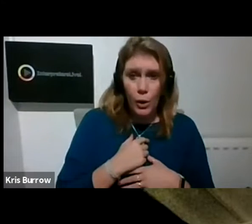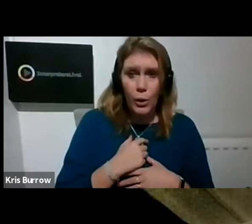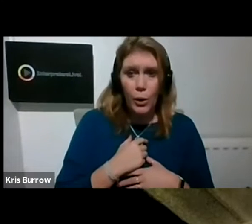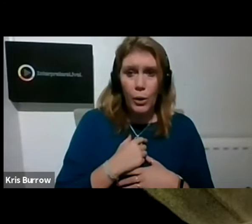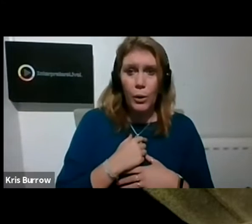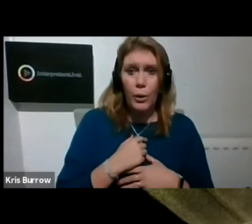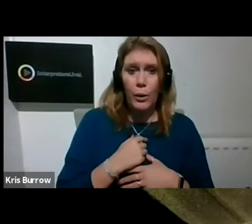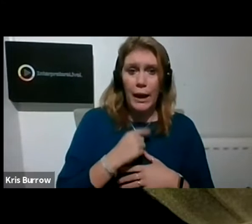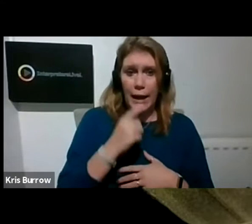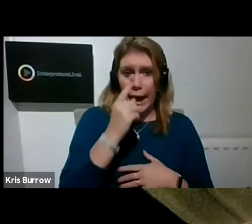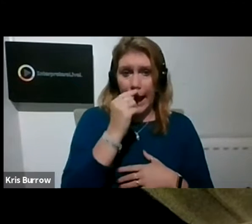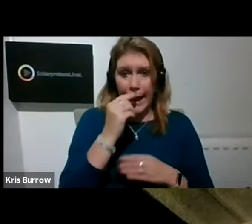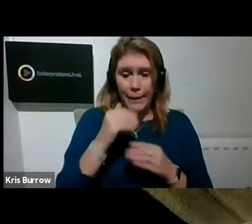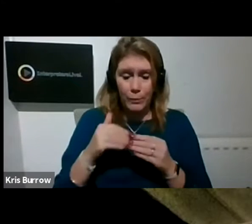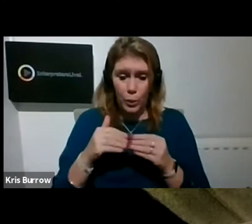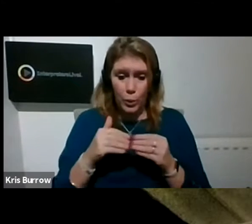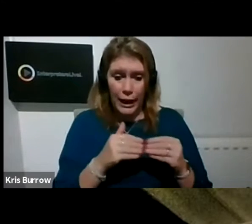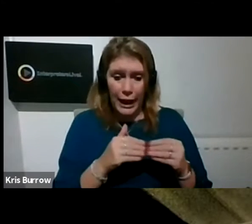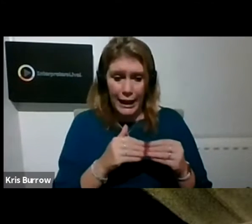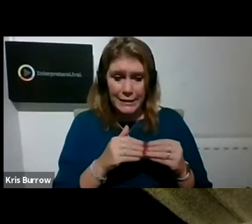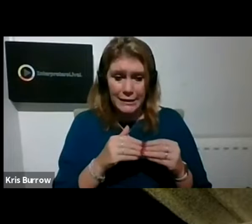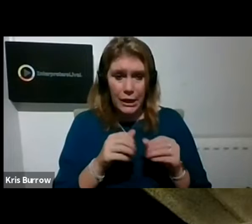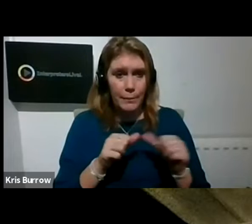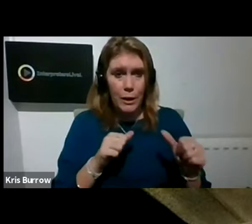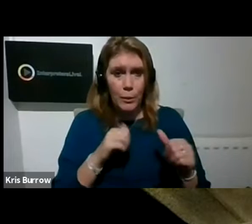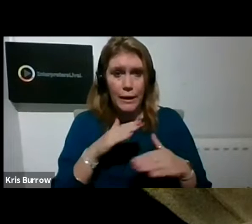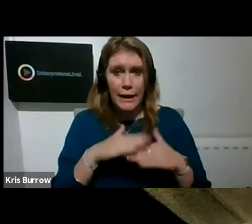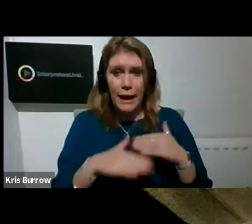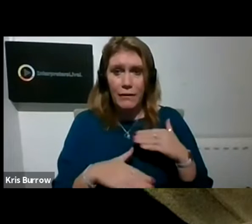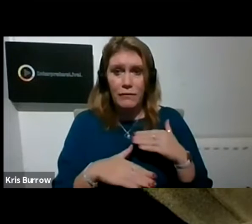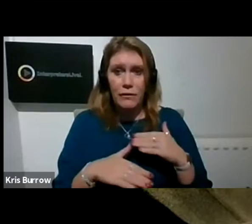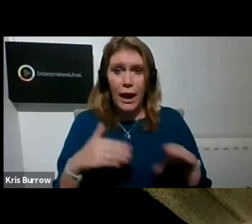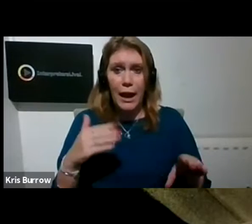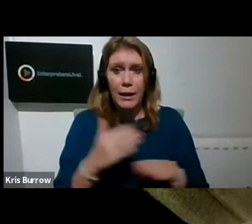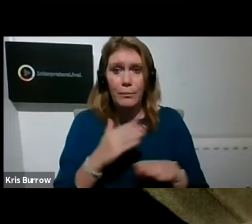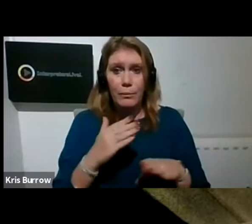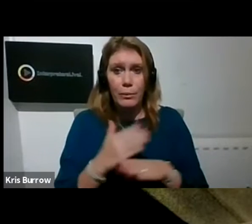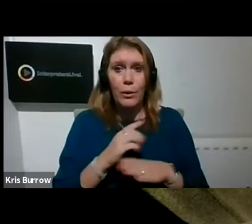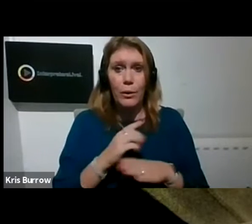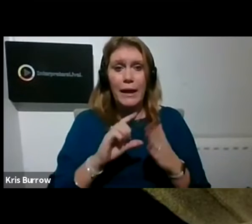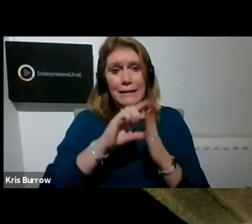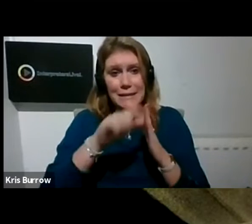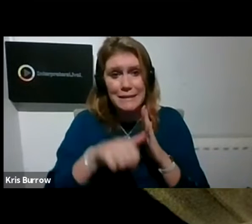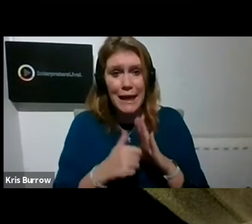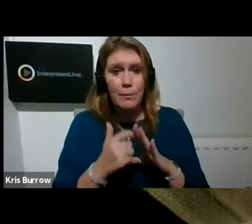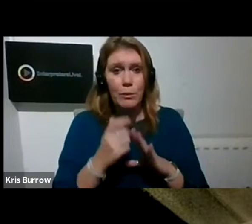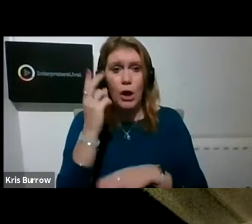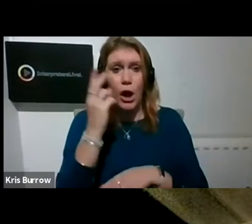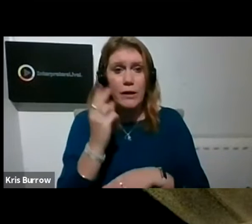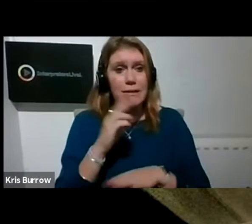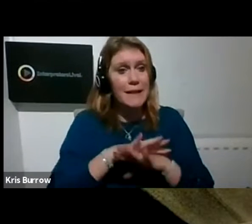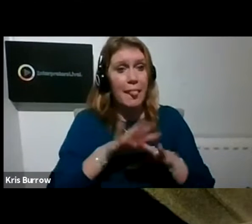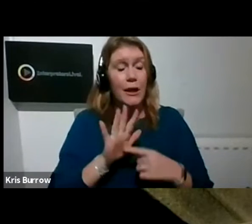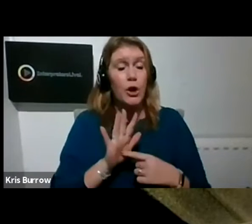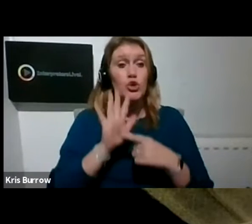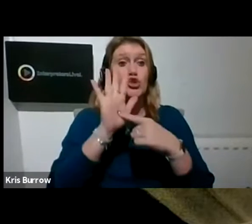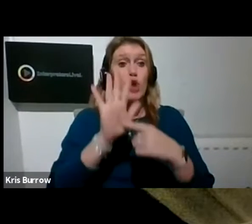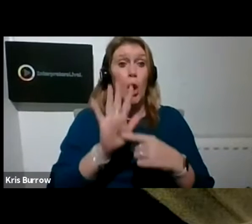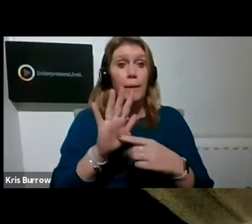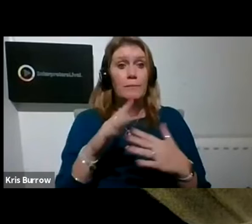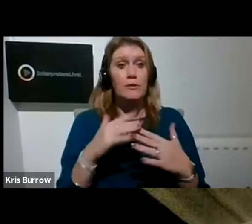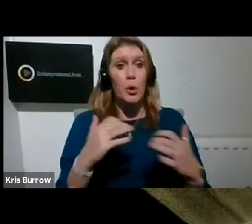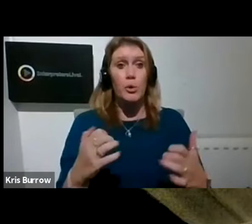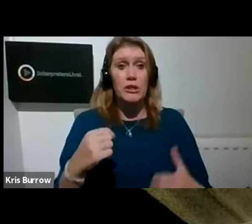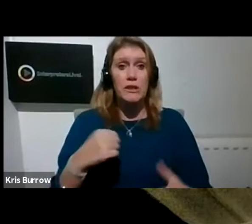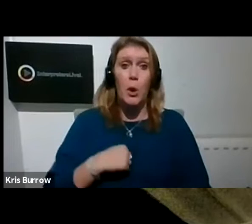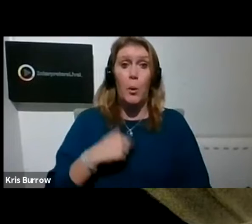would never do that. They'd never employ all of those disabled artists and then not show them to their audience." And that was